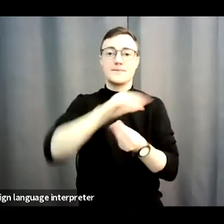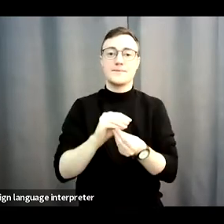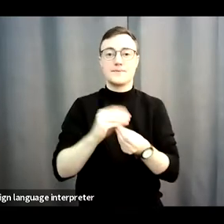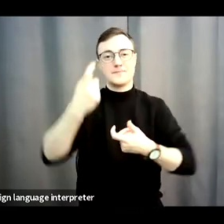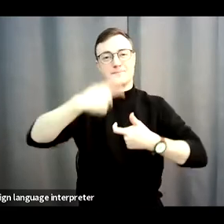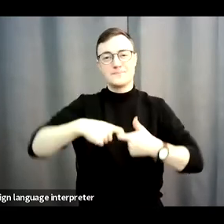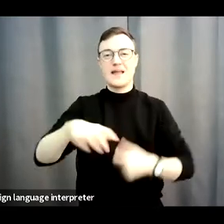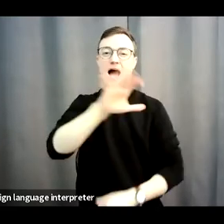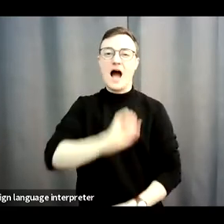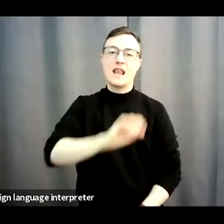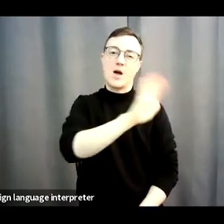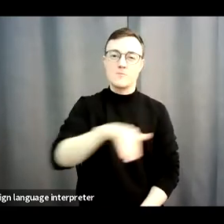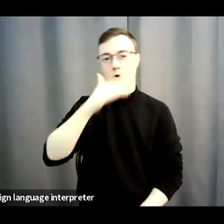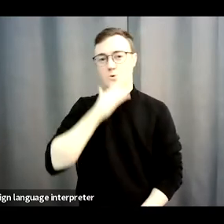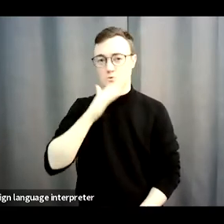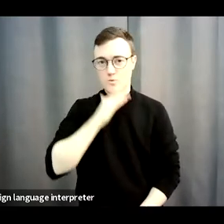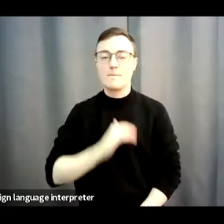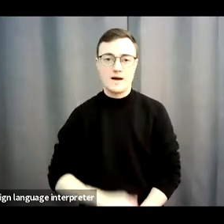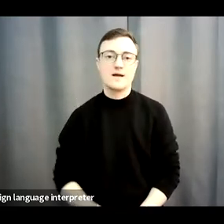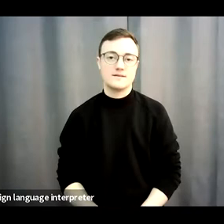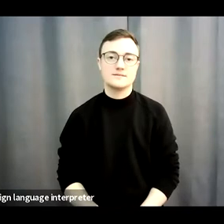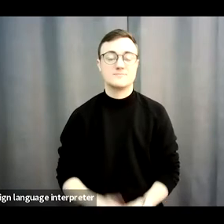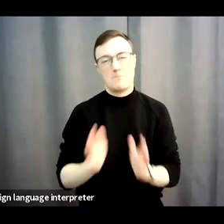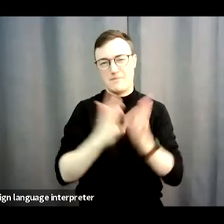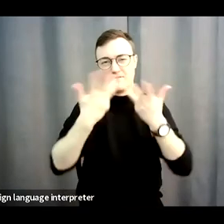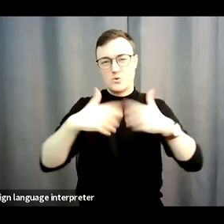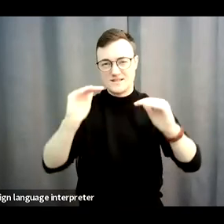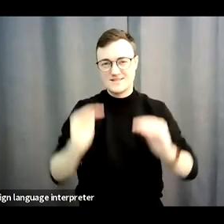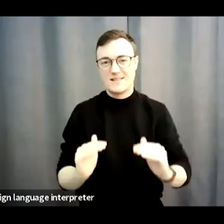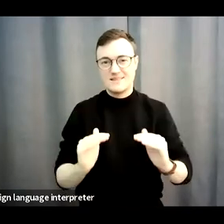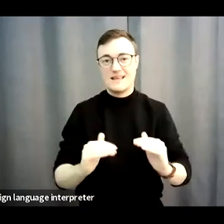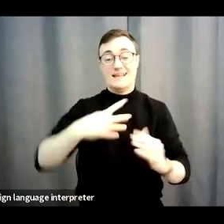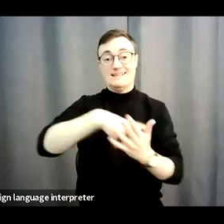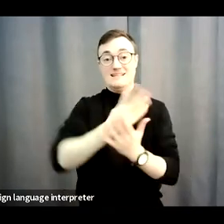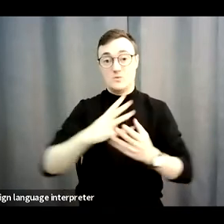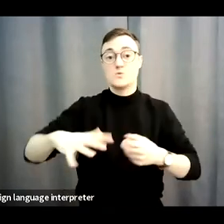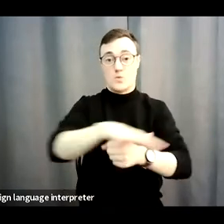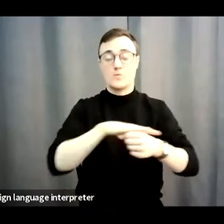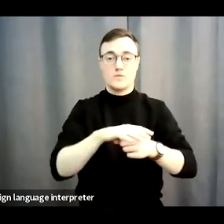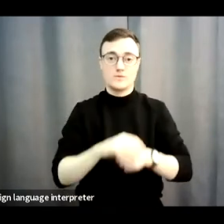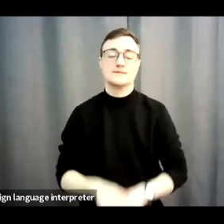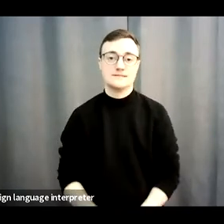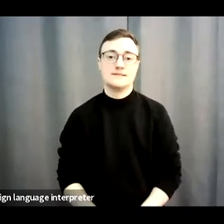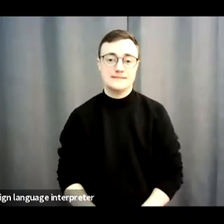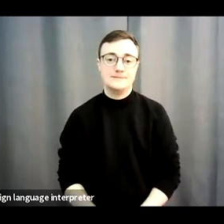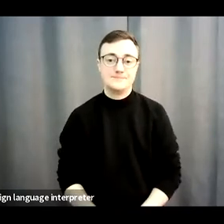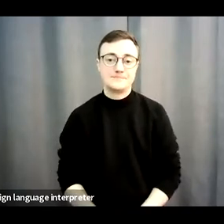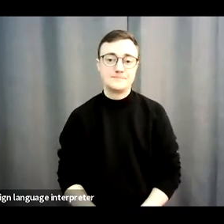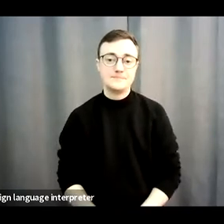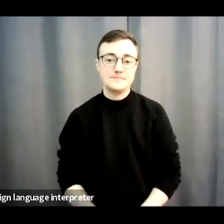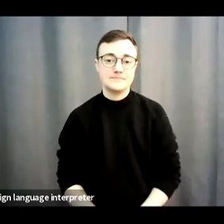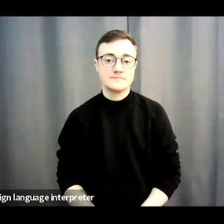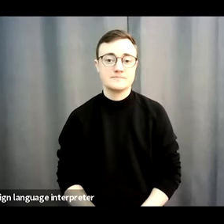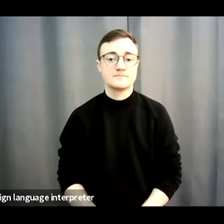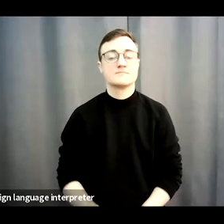young, on the right of all children and young people with disabilities in Nordic countries, in terms of their right